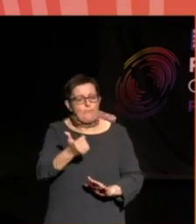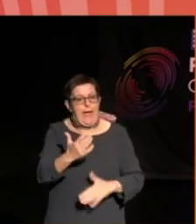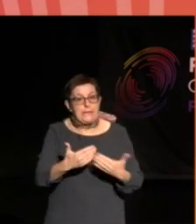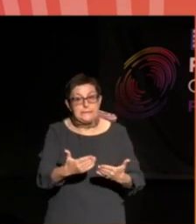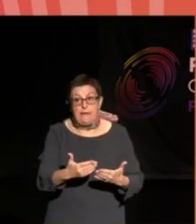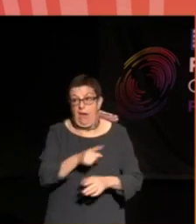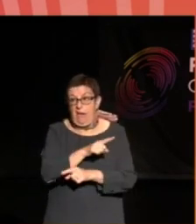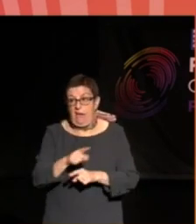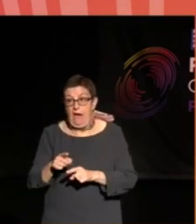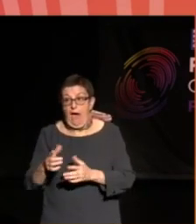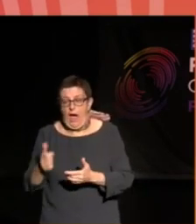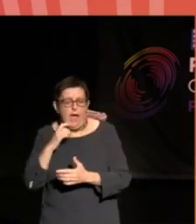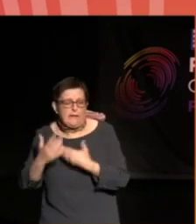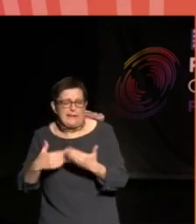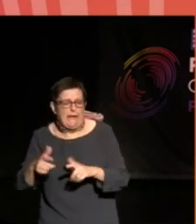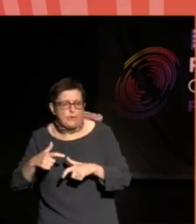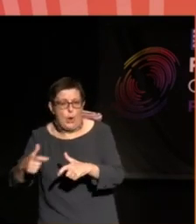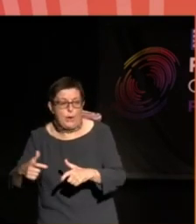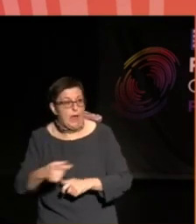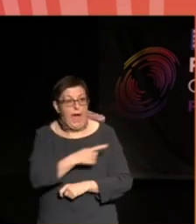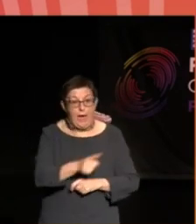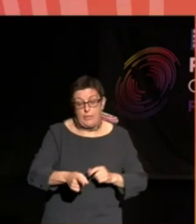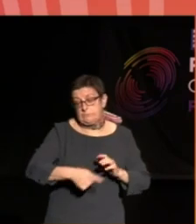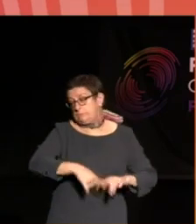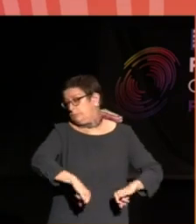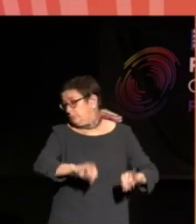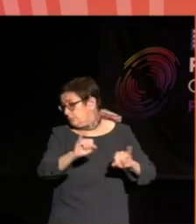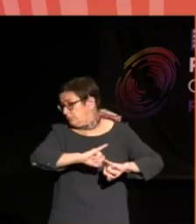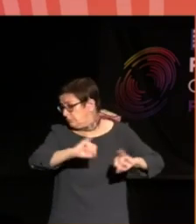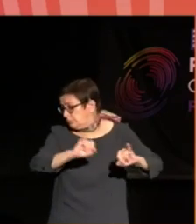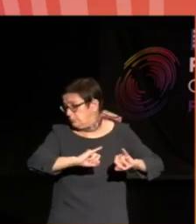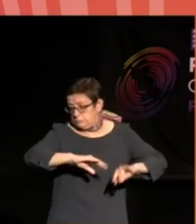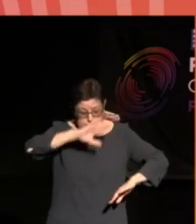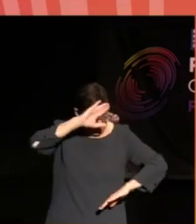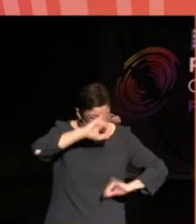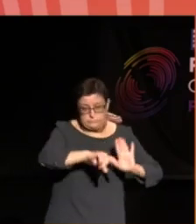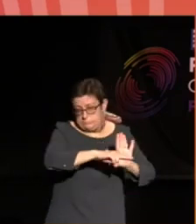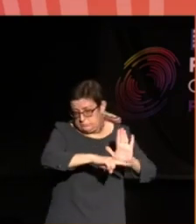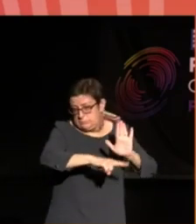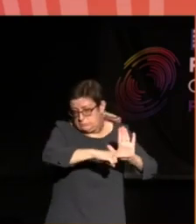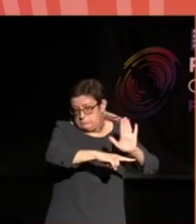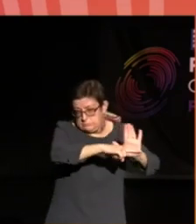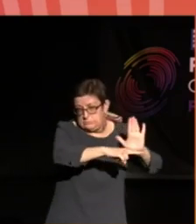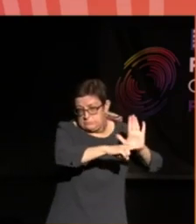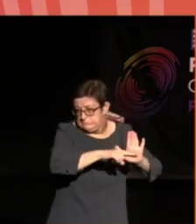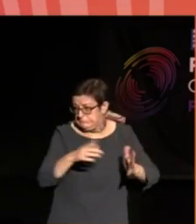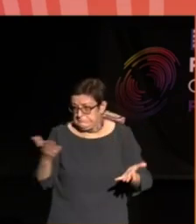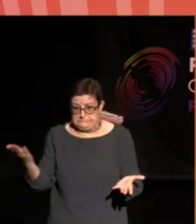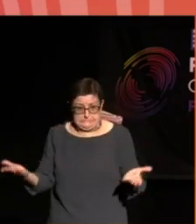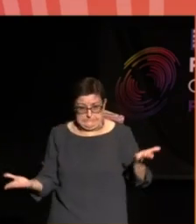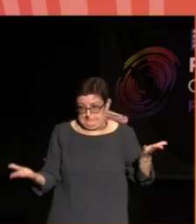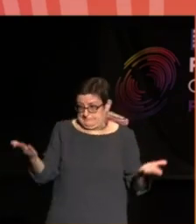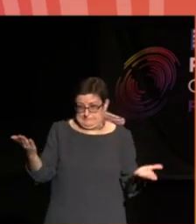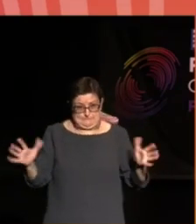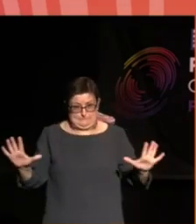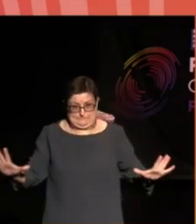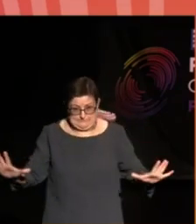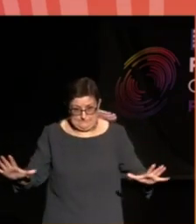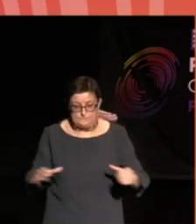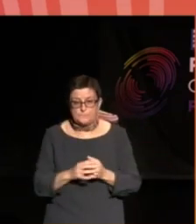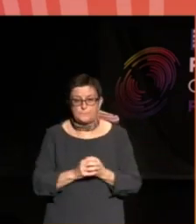the doom-laden view of the future. The other thing you asked me is